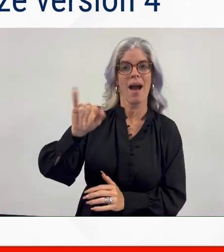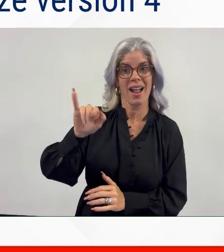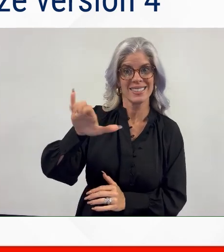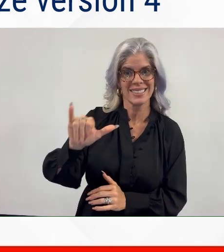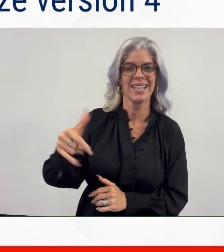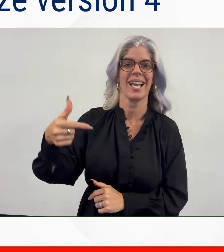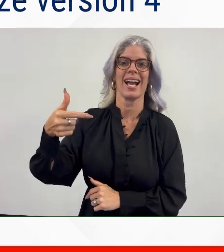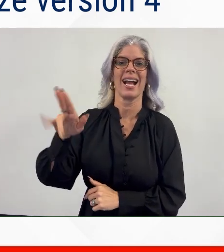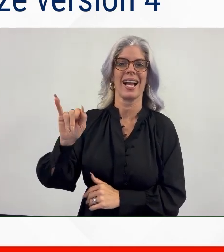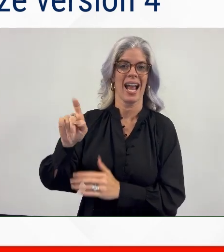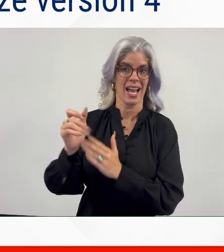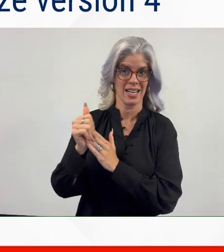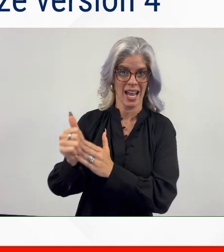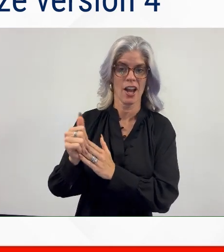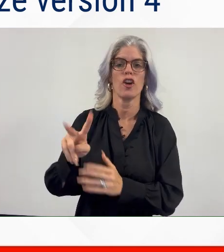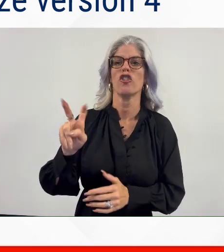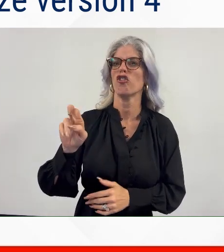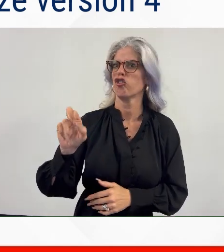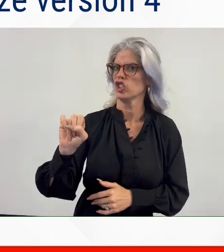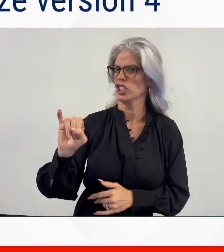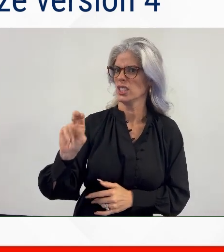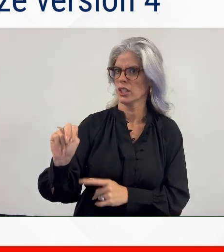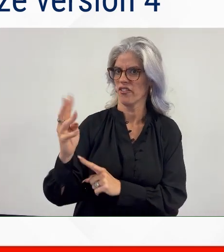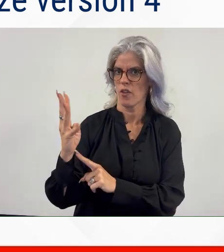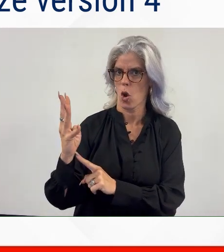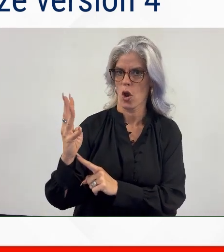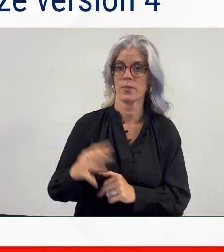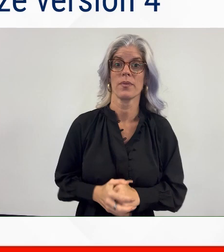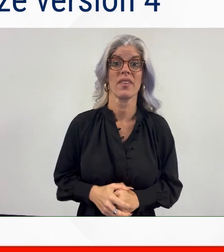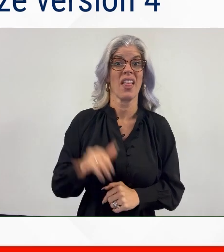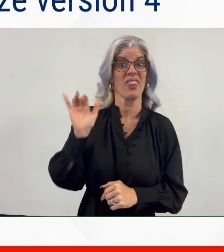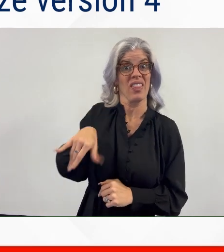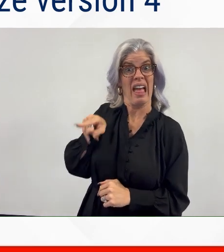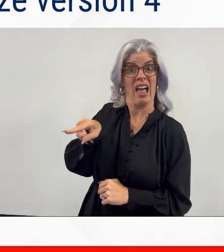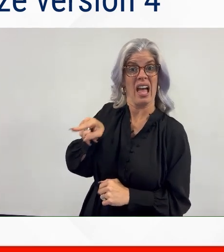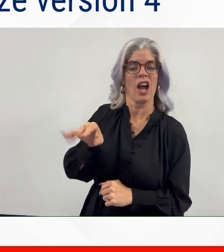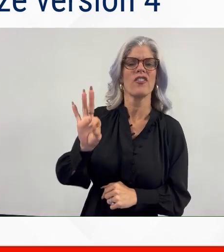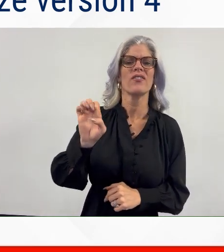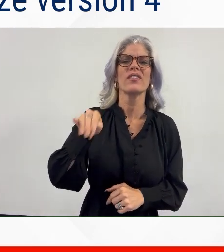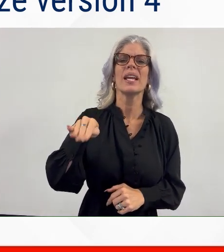other policies mentioned in this briefing, is available in the Additional Resources PDF.